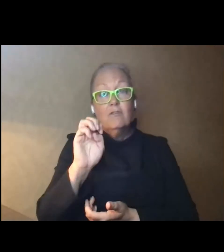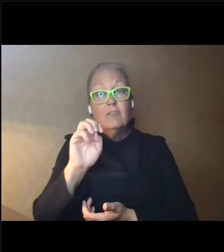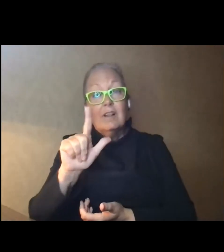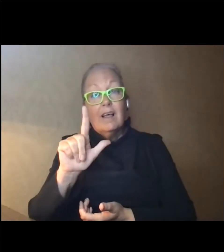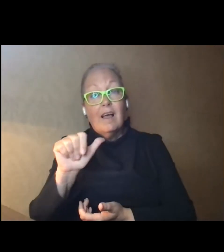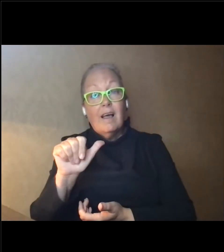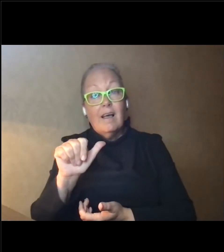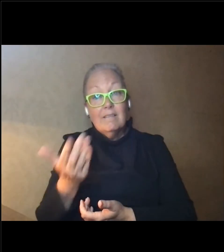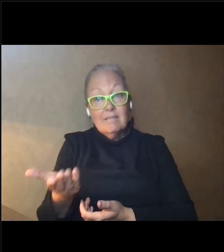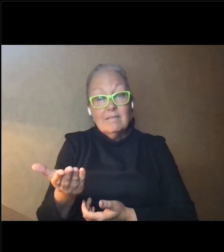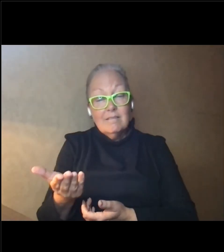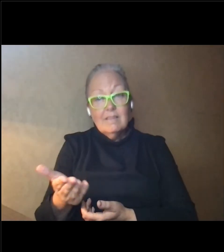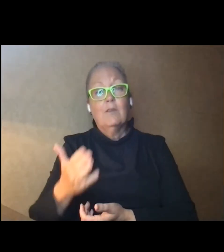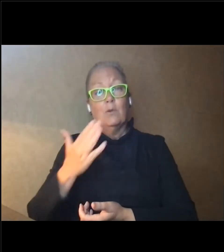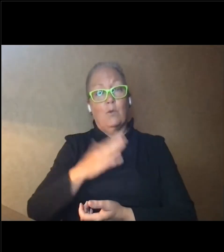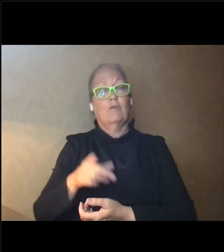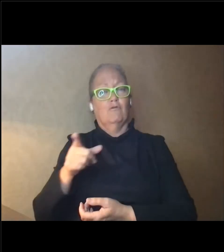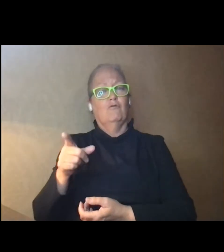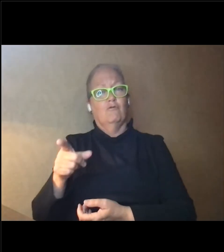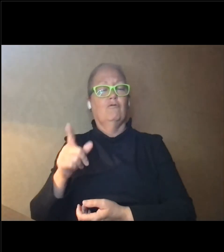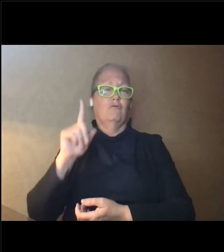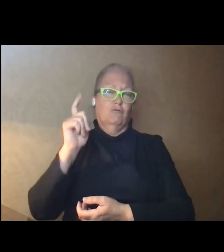hand it over to you to get us started.